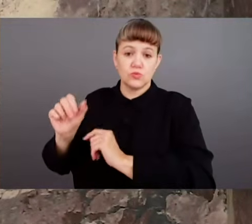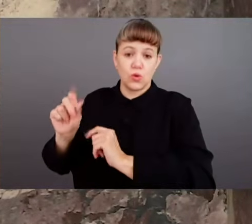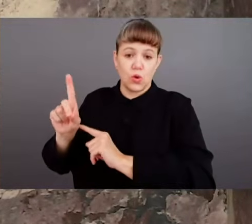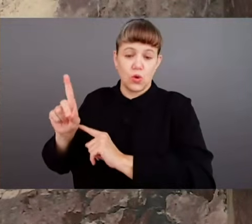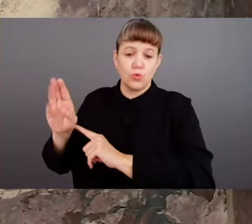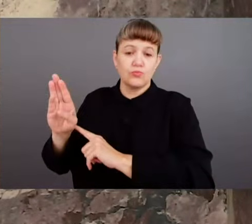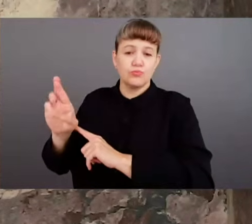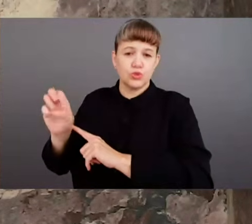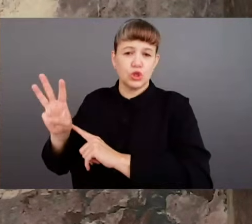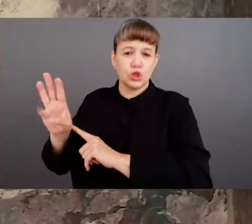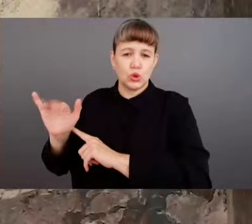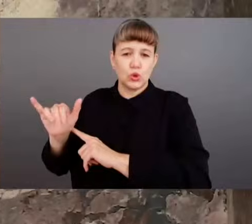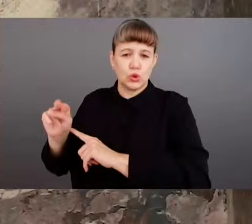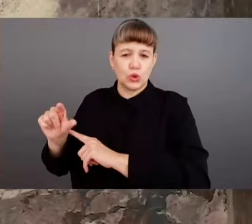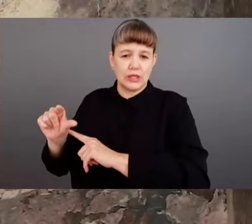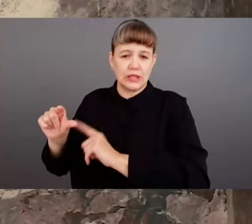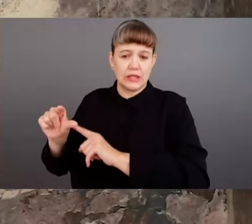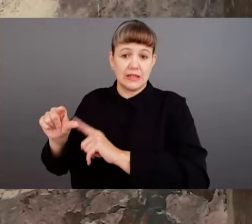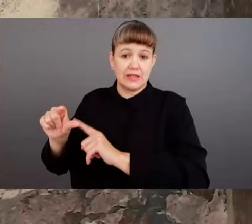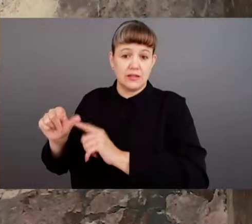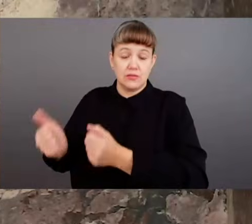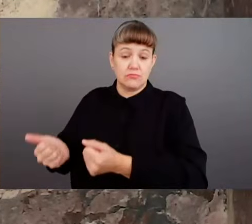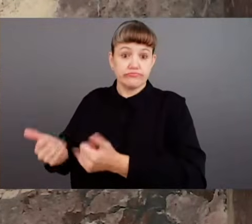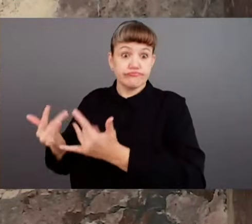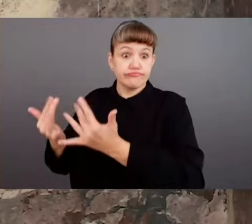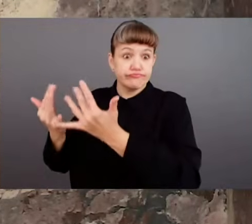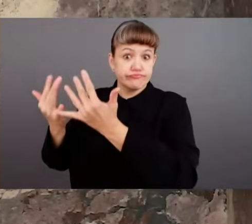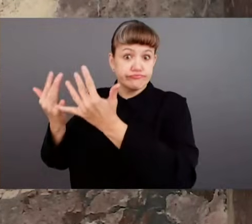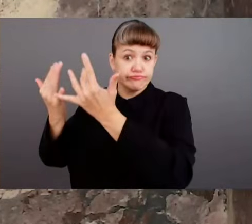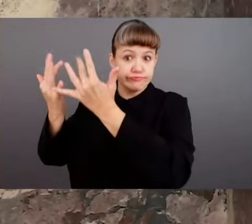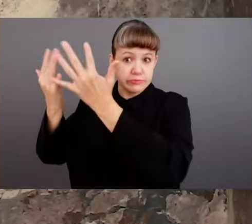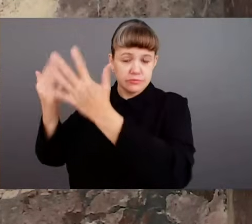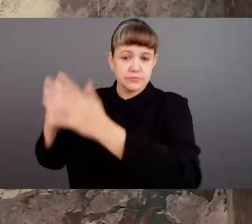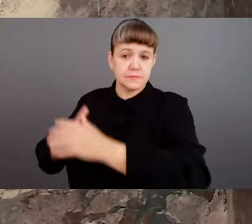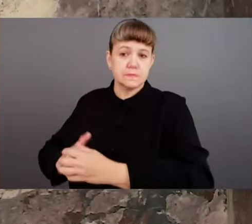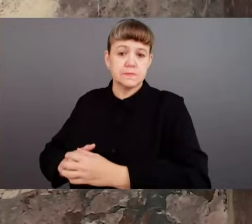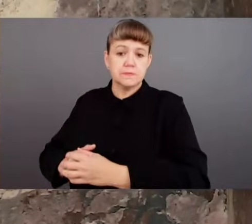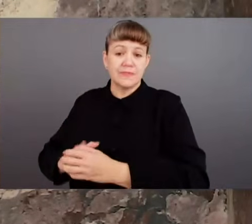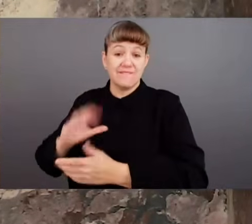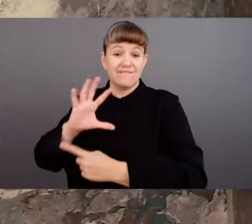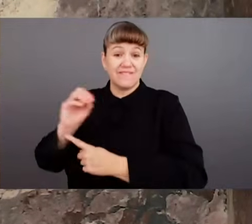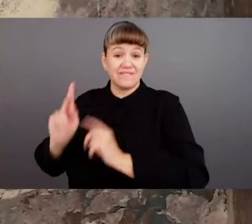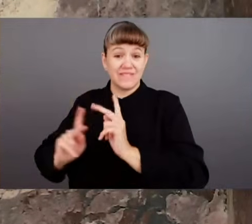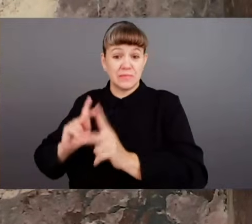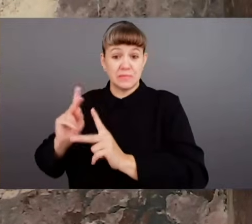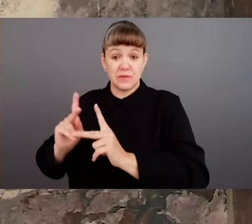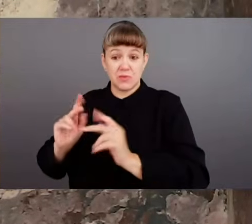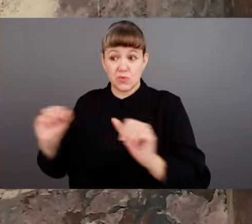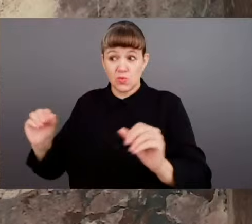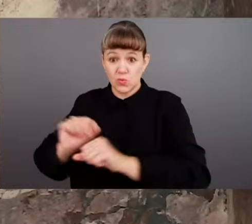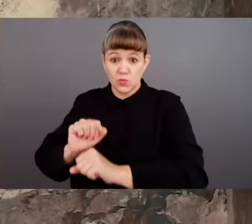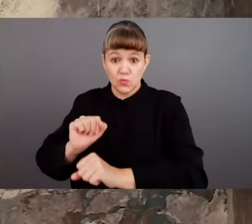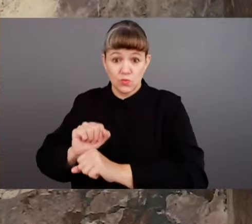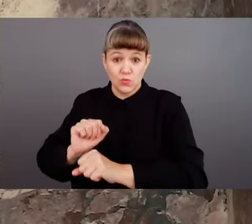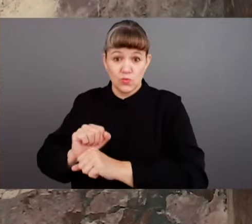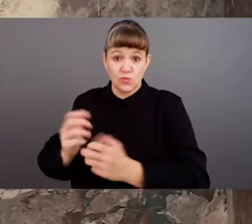mile long, and Daryl Lesky, owner of Crossroads, said, quote, "I will not rebuild in this climate at all. I cannot put my people at